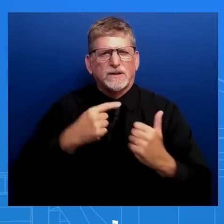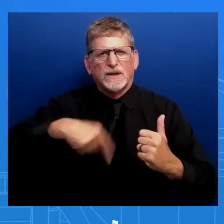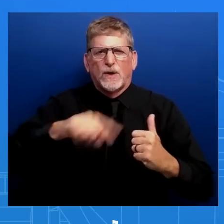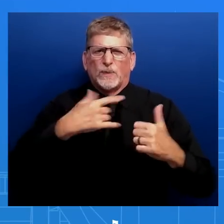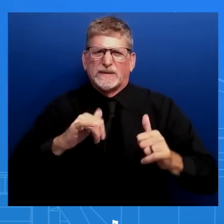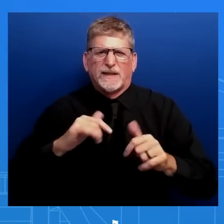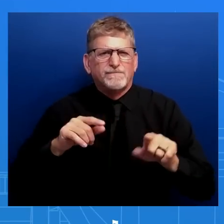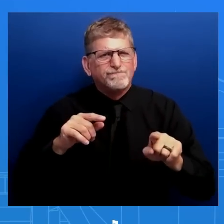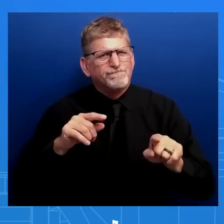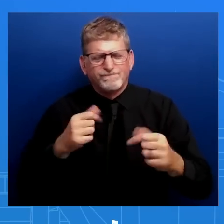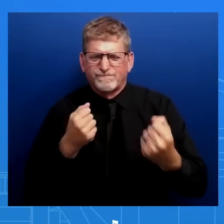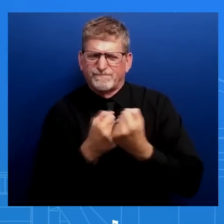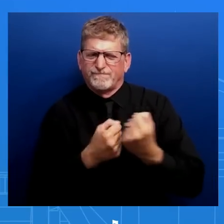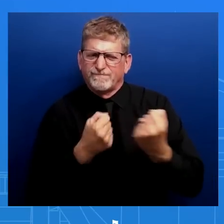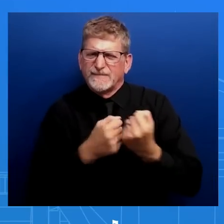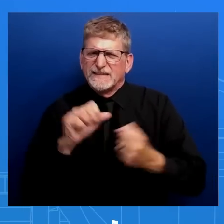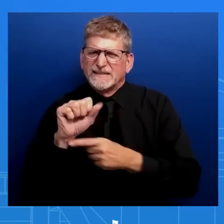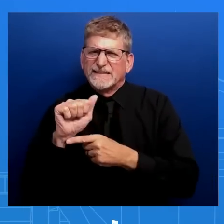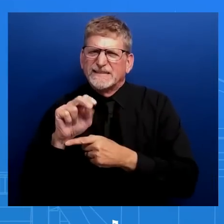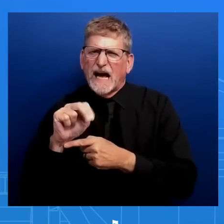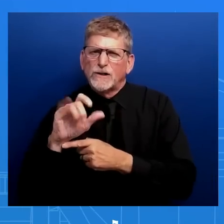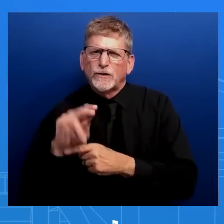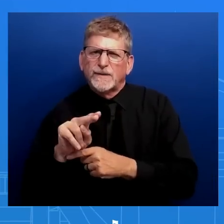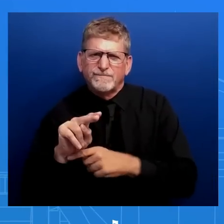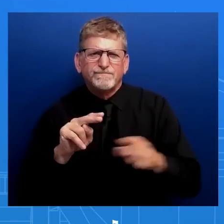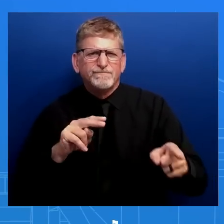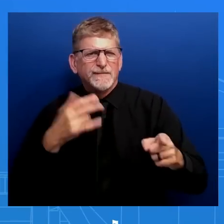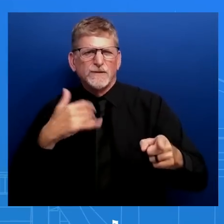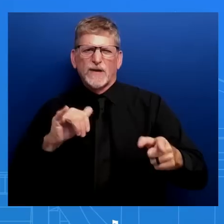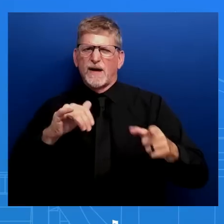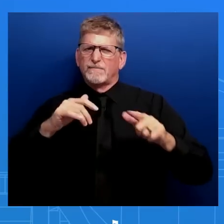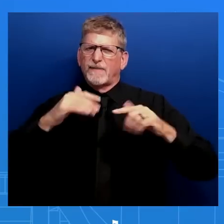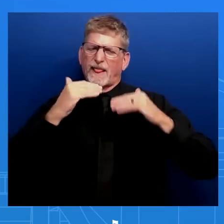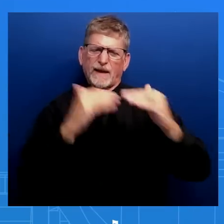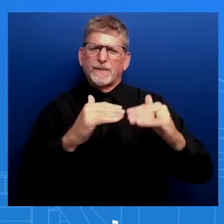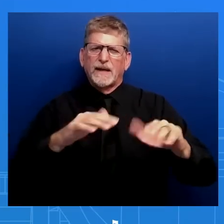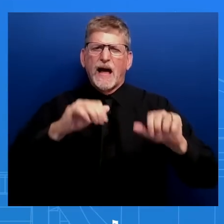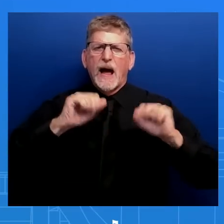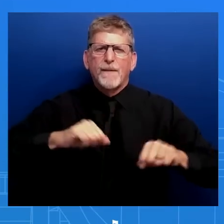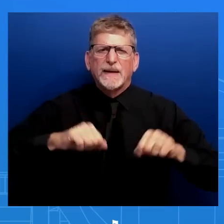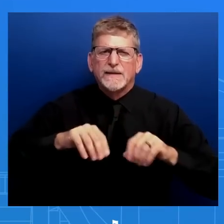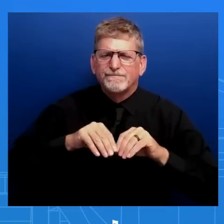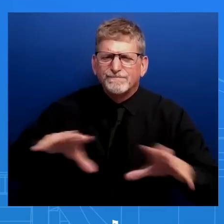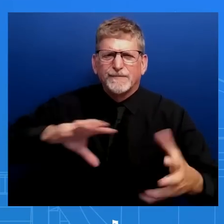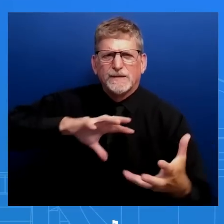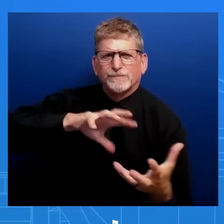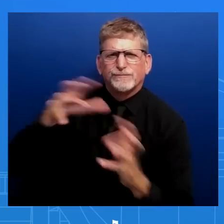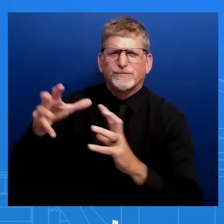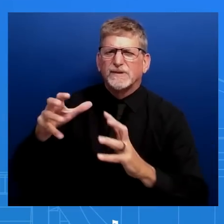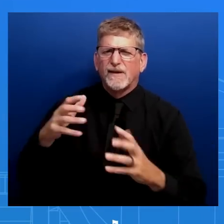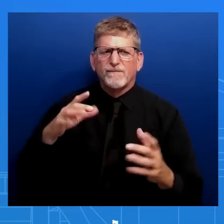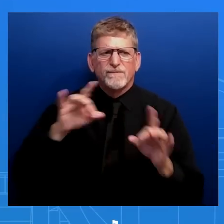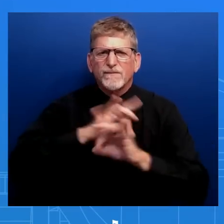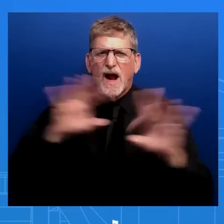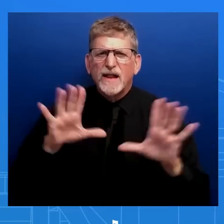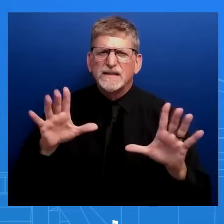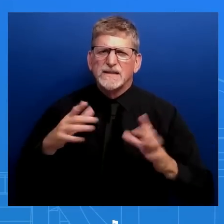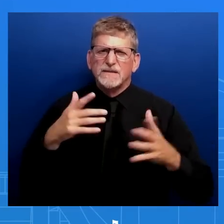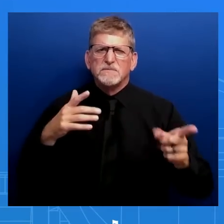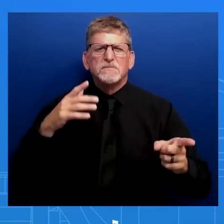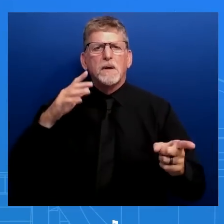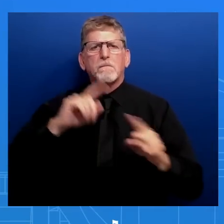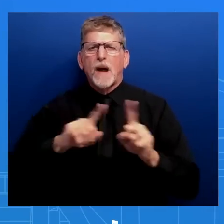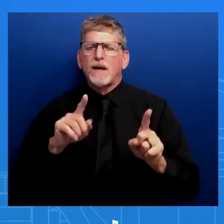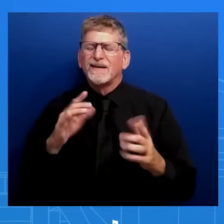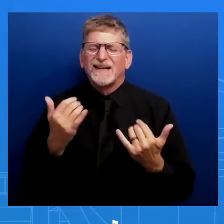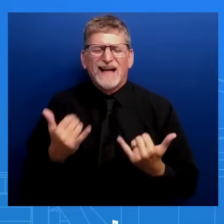ability to continue to sow chaos and violence wherever it is. But it's just too soon to know after the weekend's events